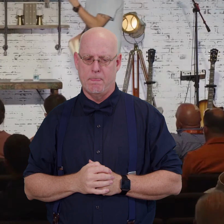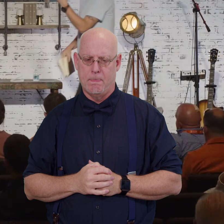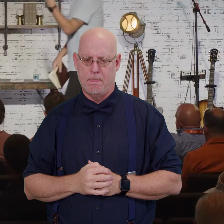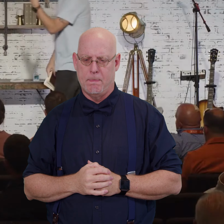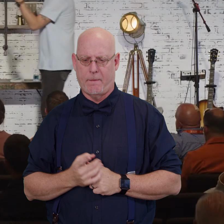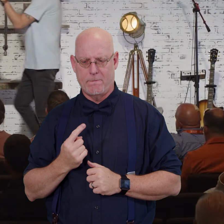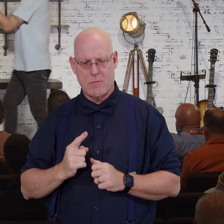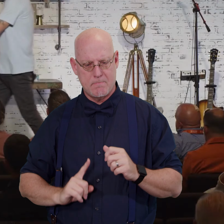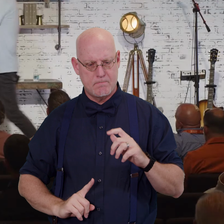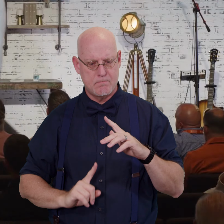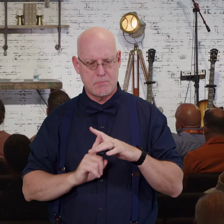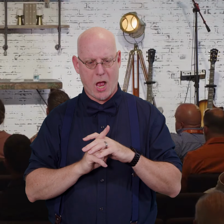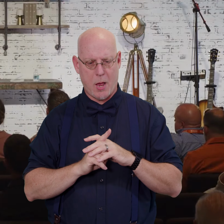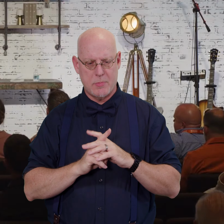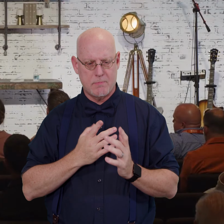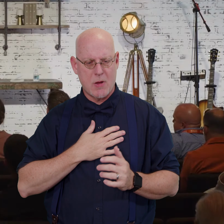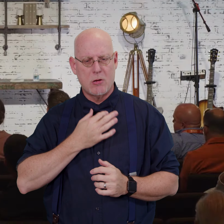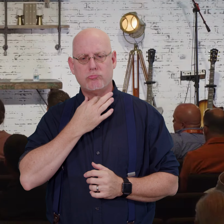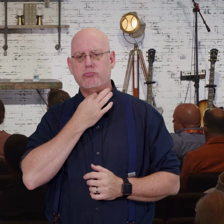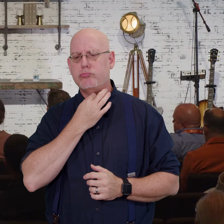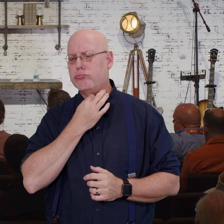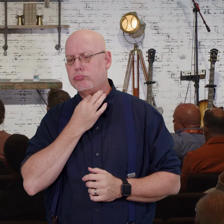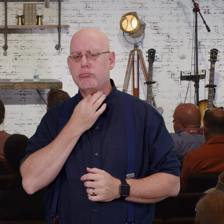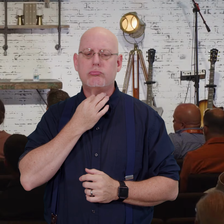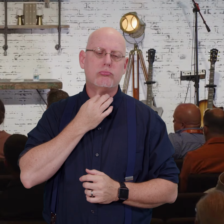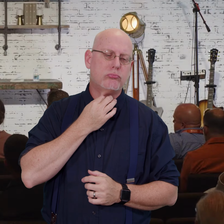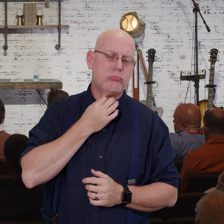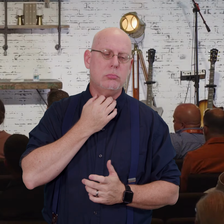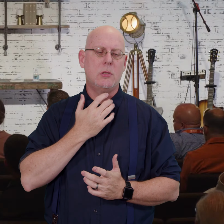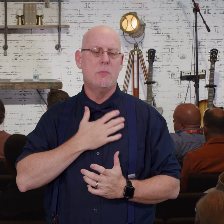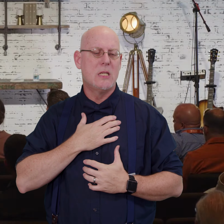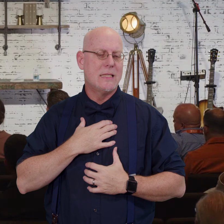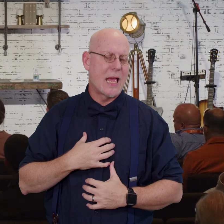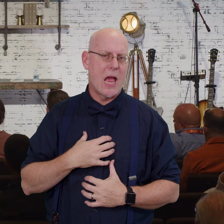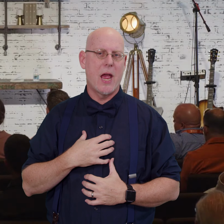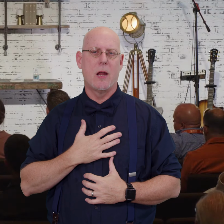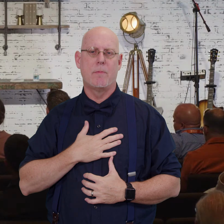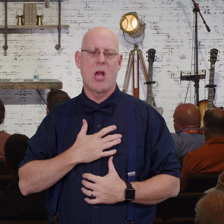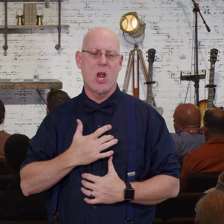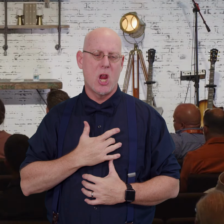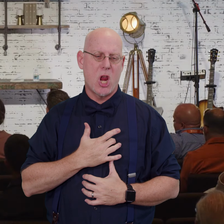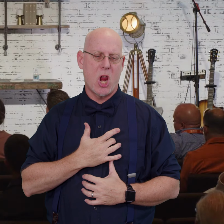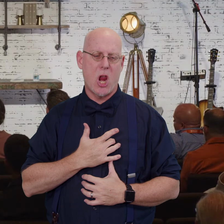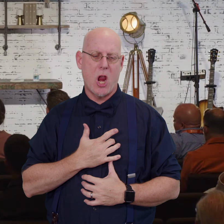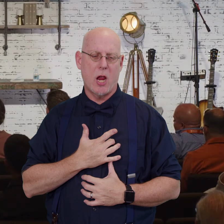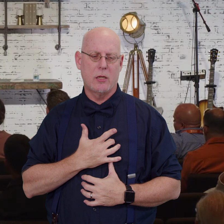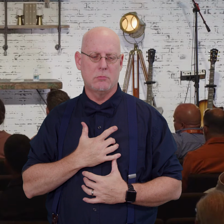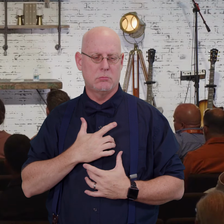when something arouses my curiosity or my desires, my heart moves in that